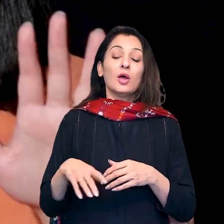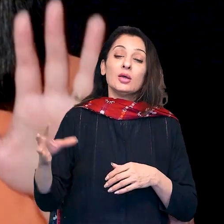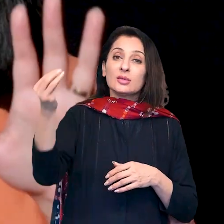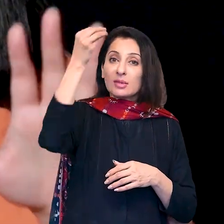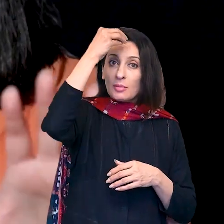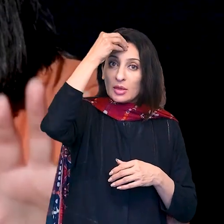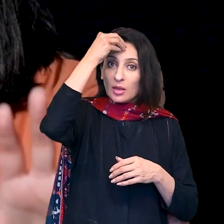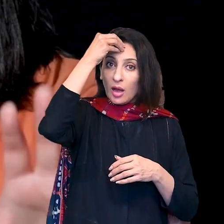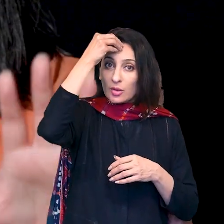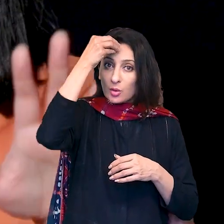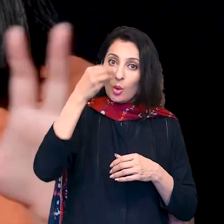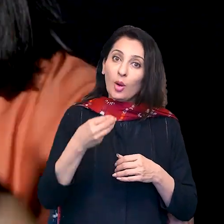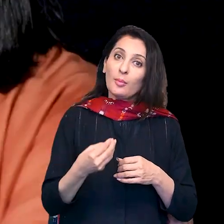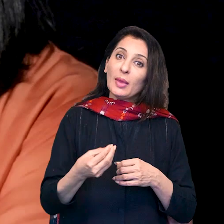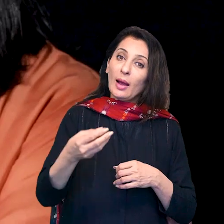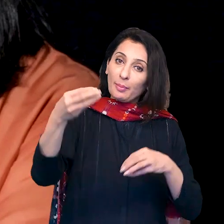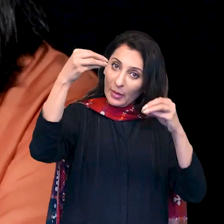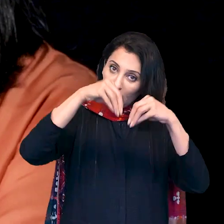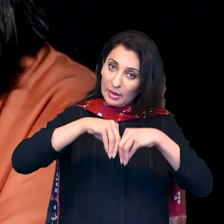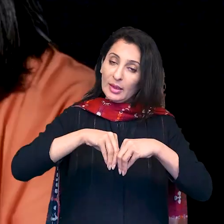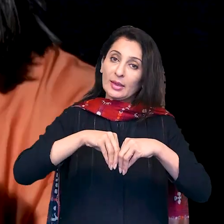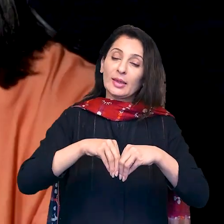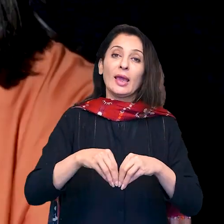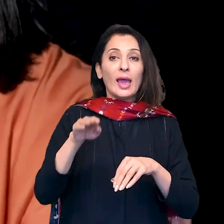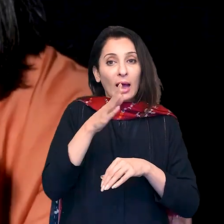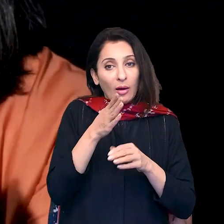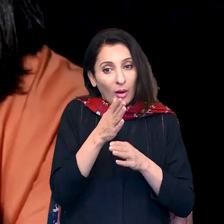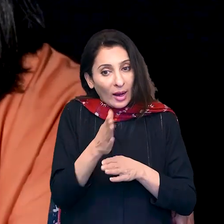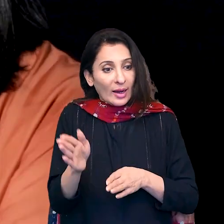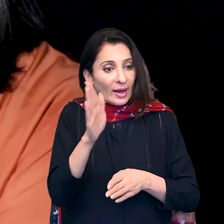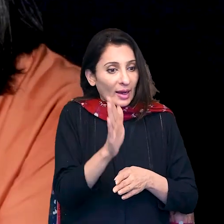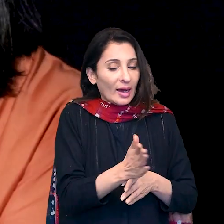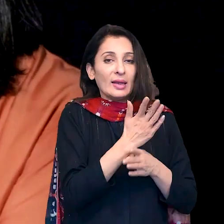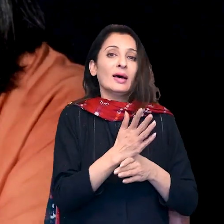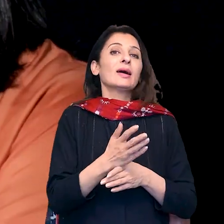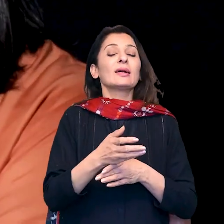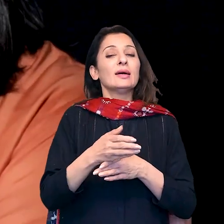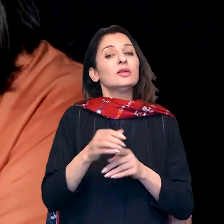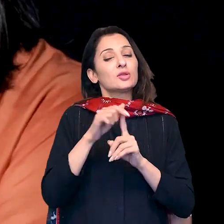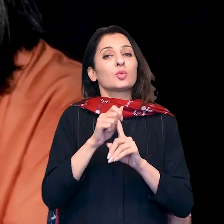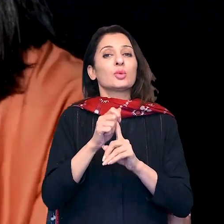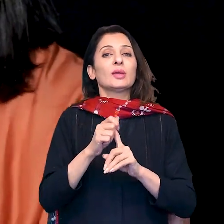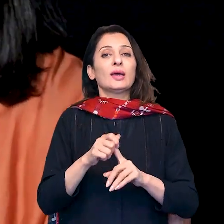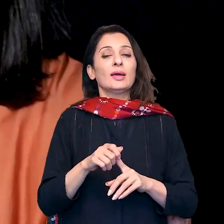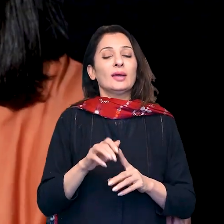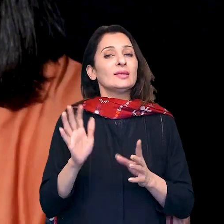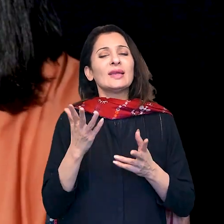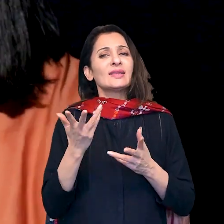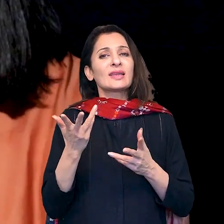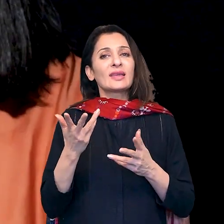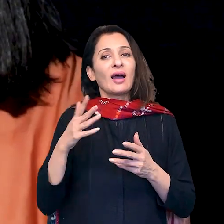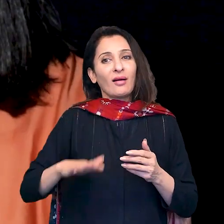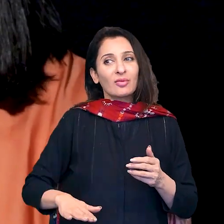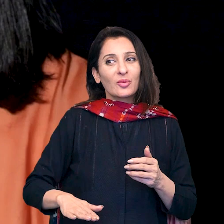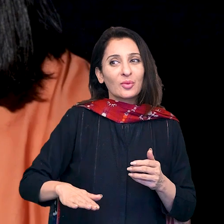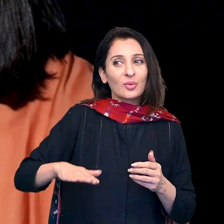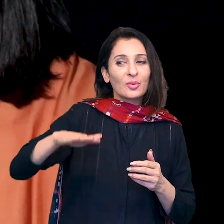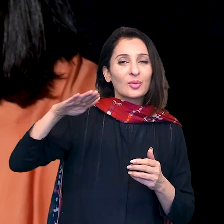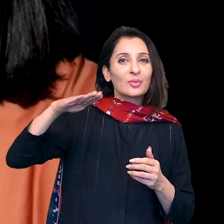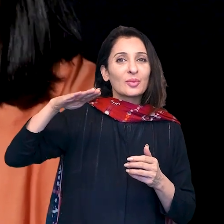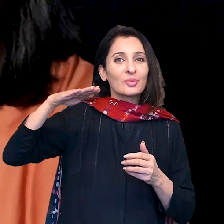part, let's do our things and then meet in the middle. Sometimes now people want to do things together. Jaise ke growing